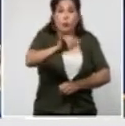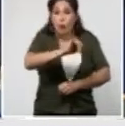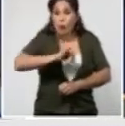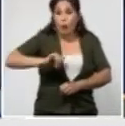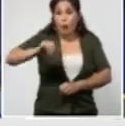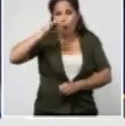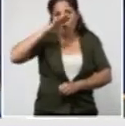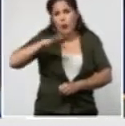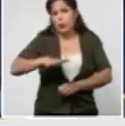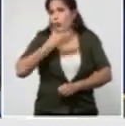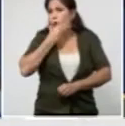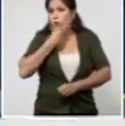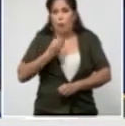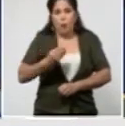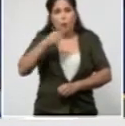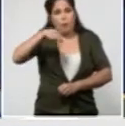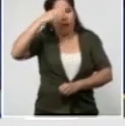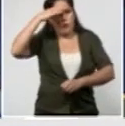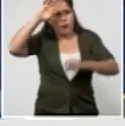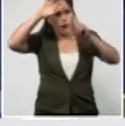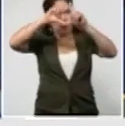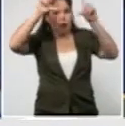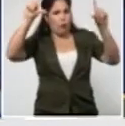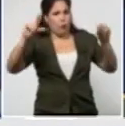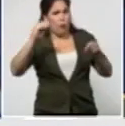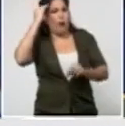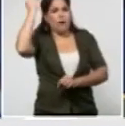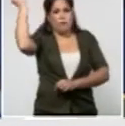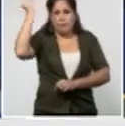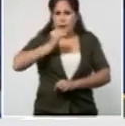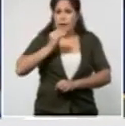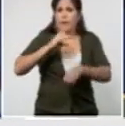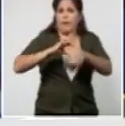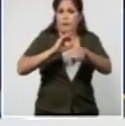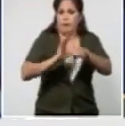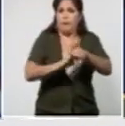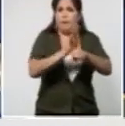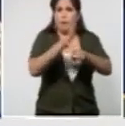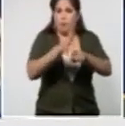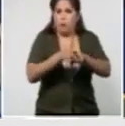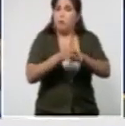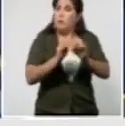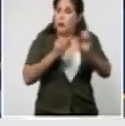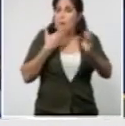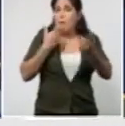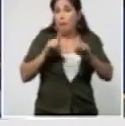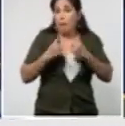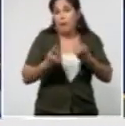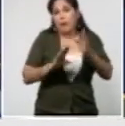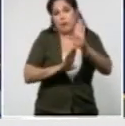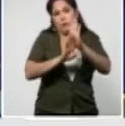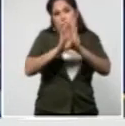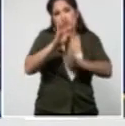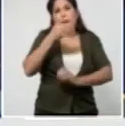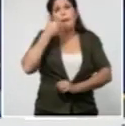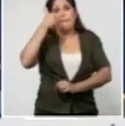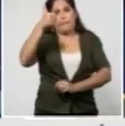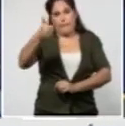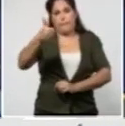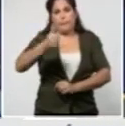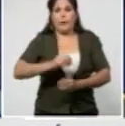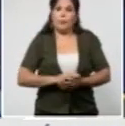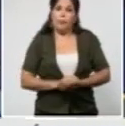children and adolescents diagnosed with the disease in the country, they have had a favorable clinical evolution,